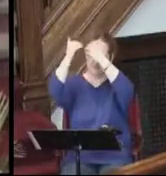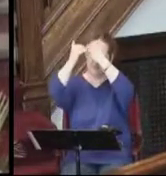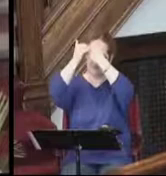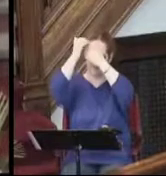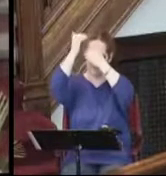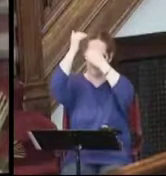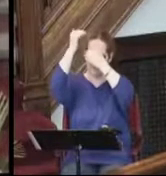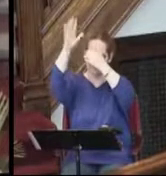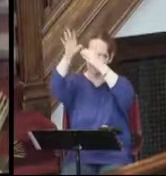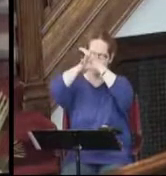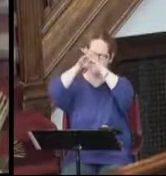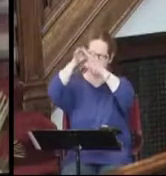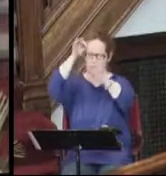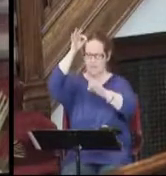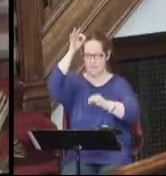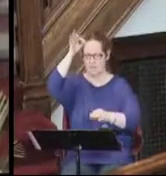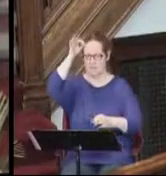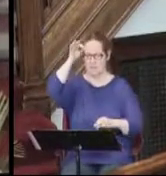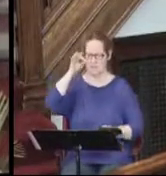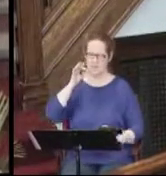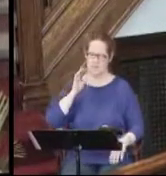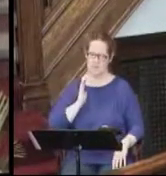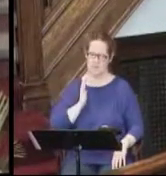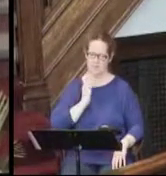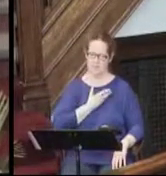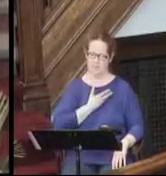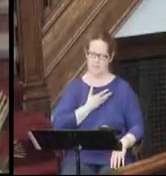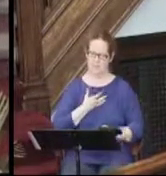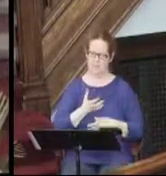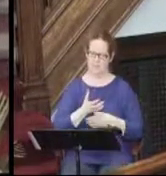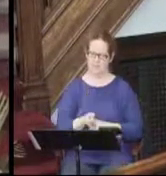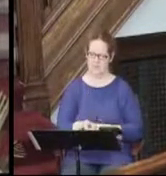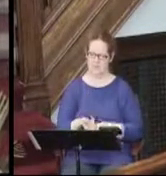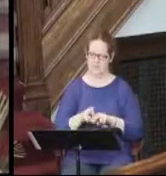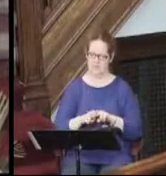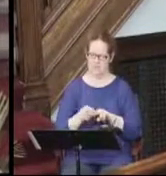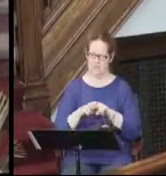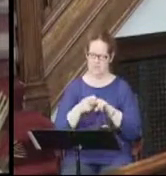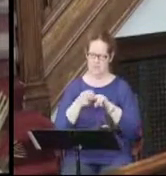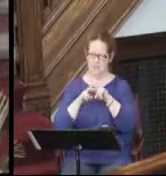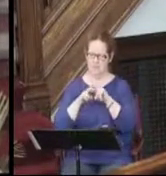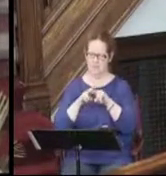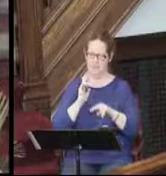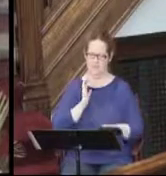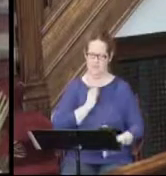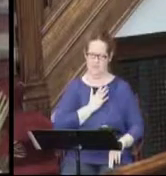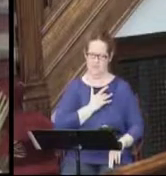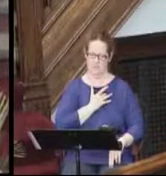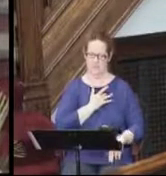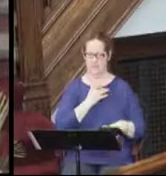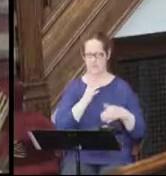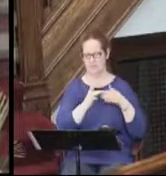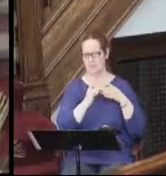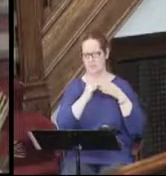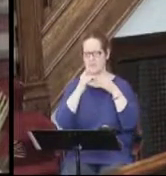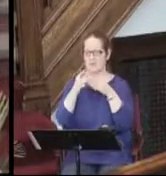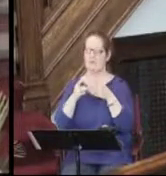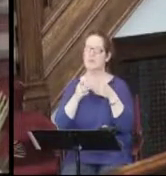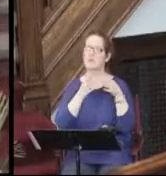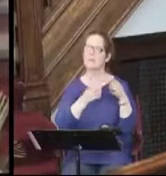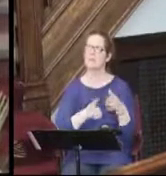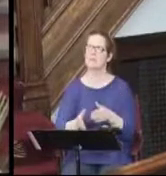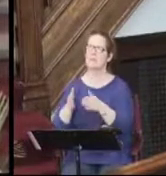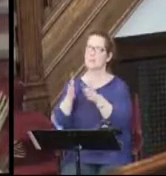minds to the gracious promptings of your spirit. Increase our trust